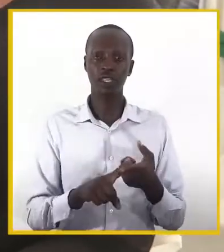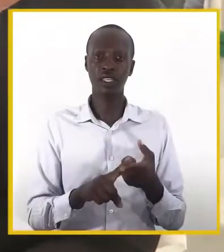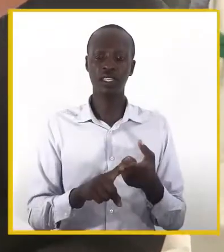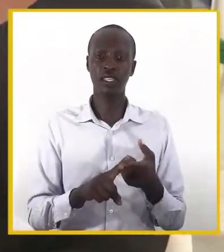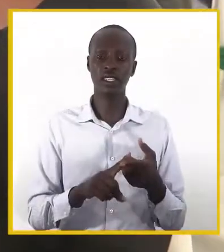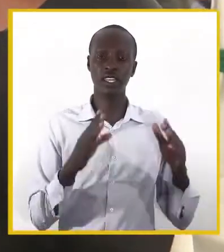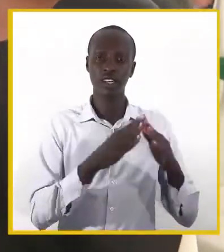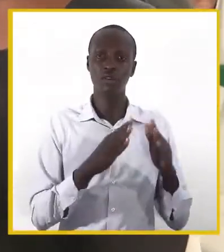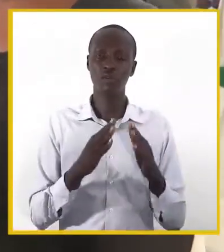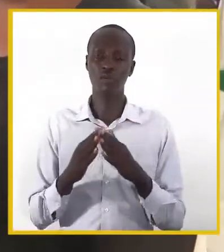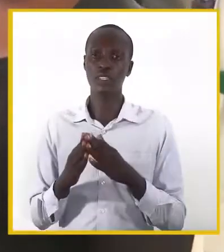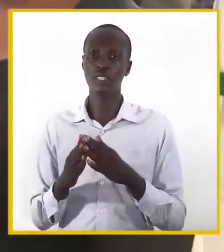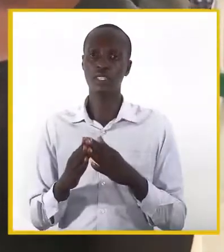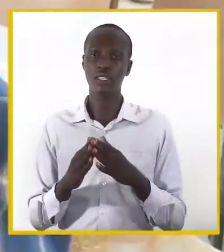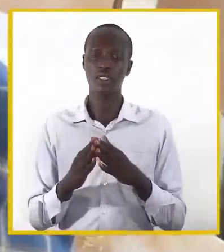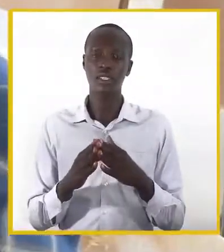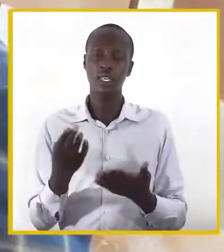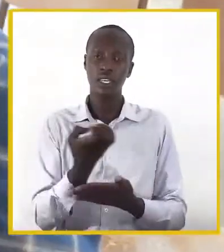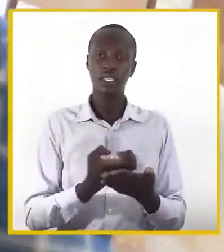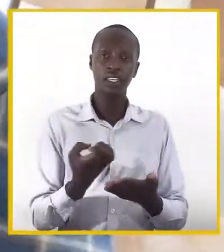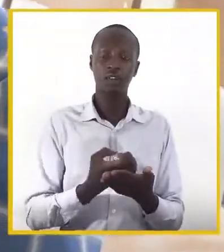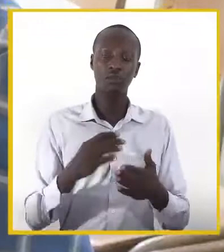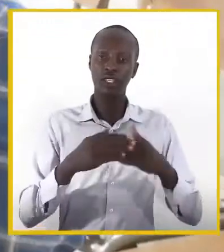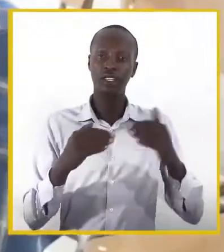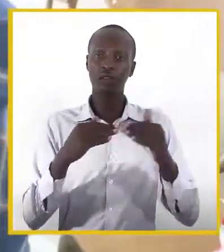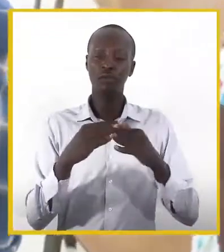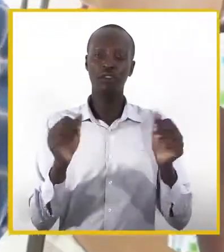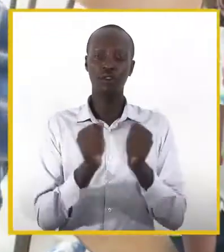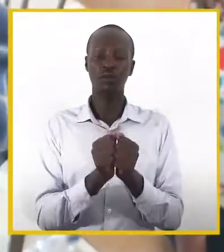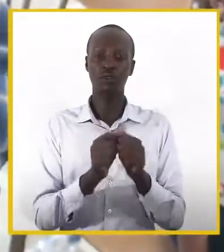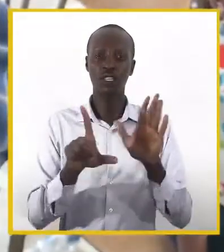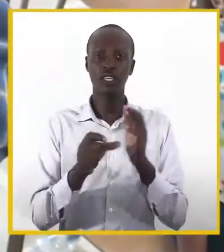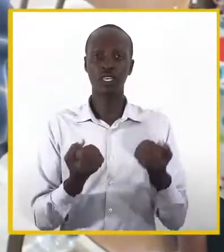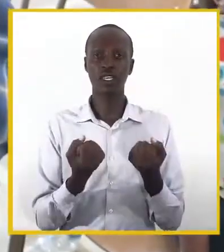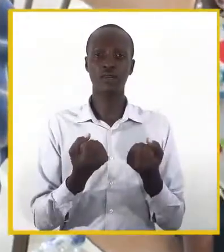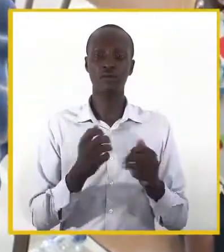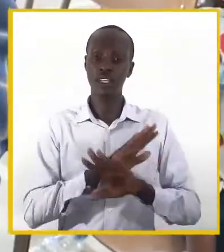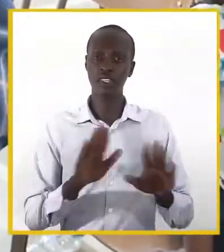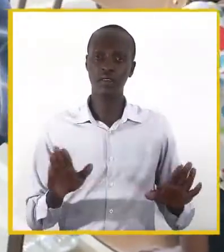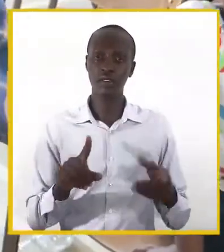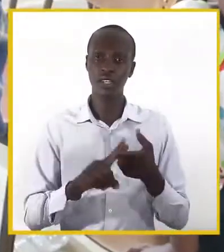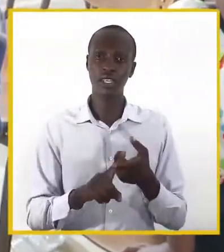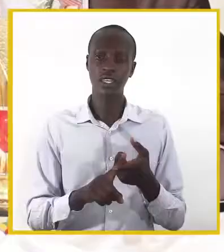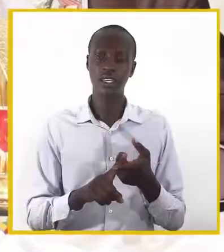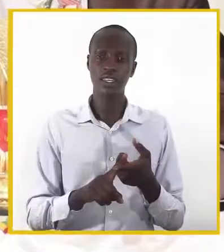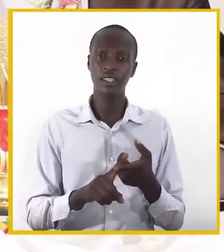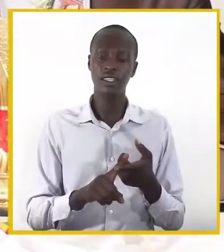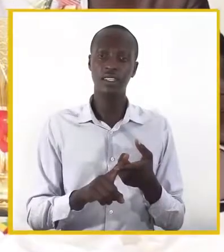crime. Economy cannot be built in crime. Families cannot be built in